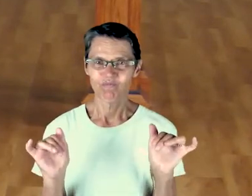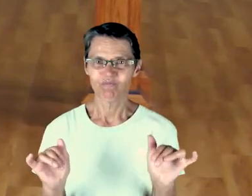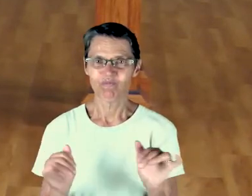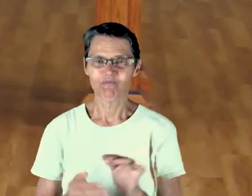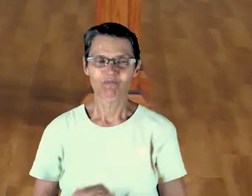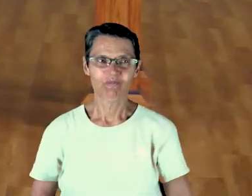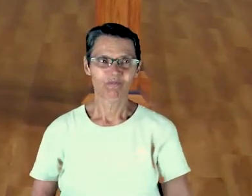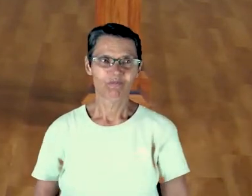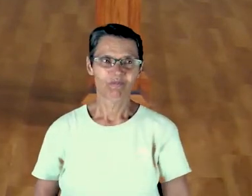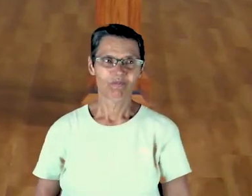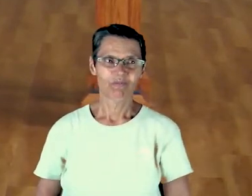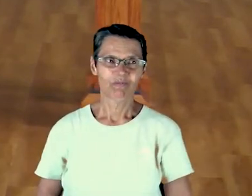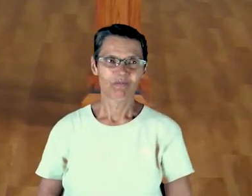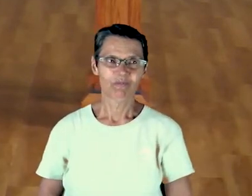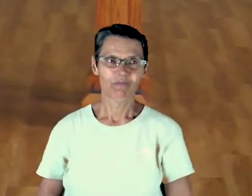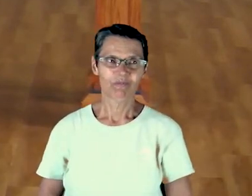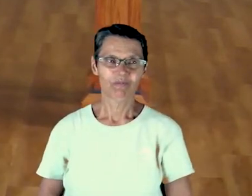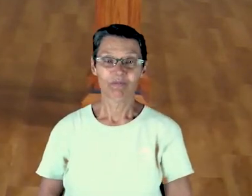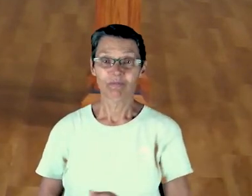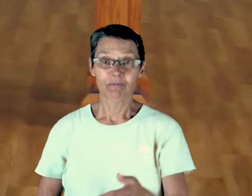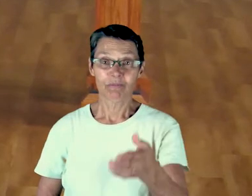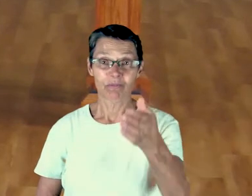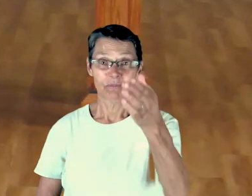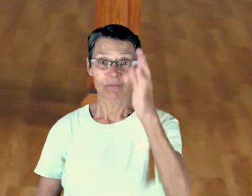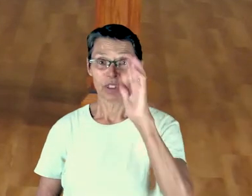God just won't let up.